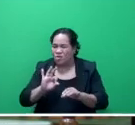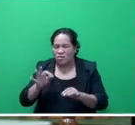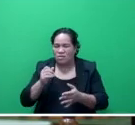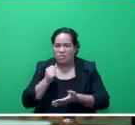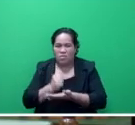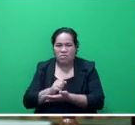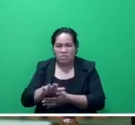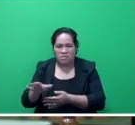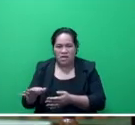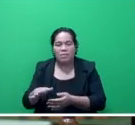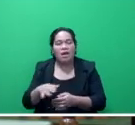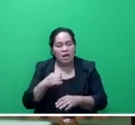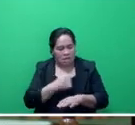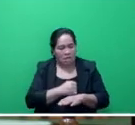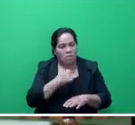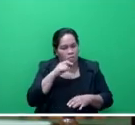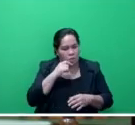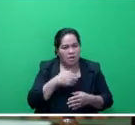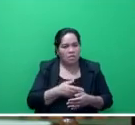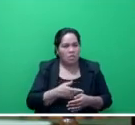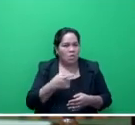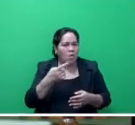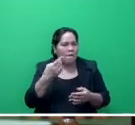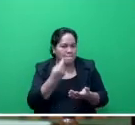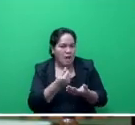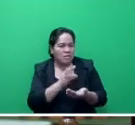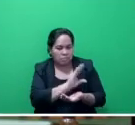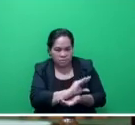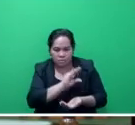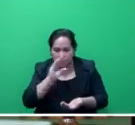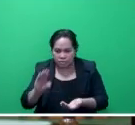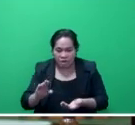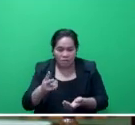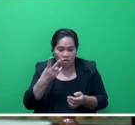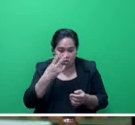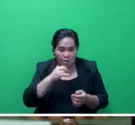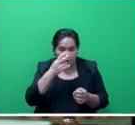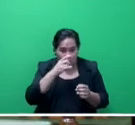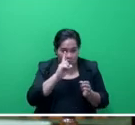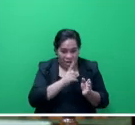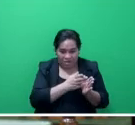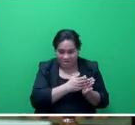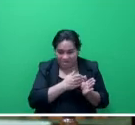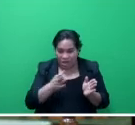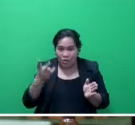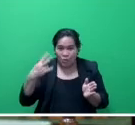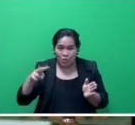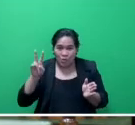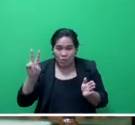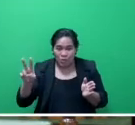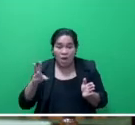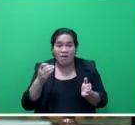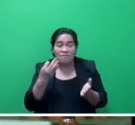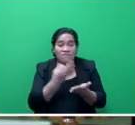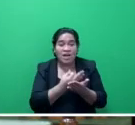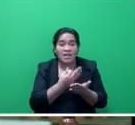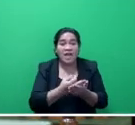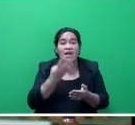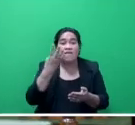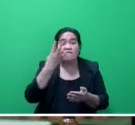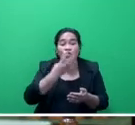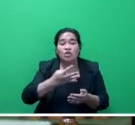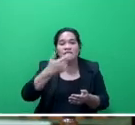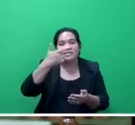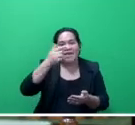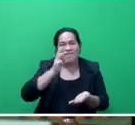provided funding of $72 million in the 2021 and 2022 budget. This includes a funding allocation of around $47